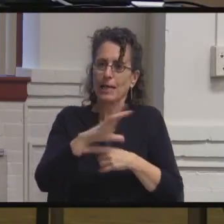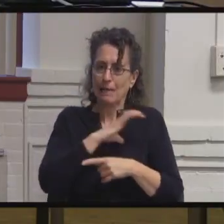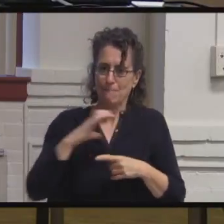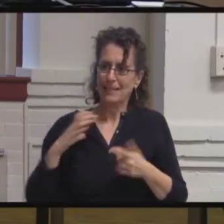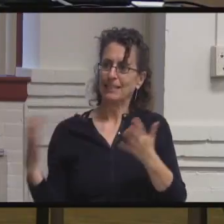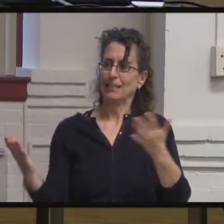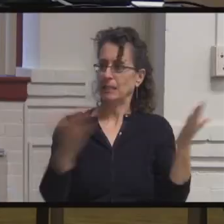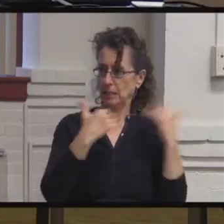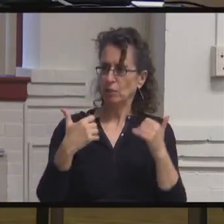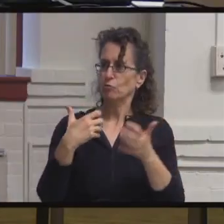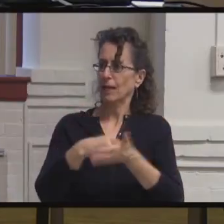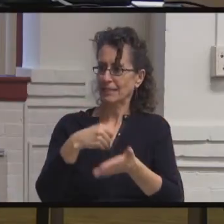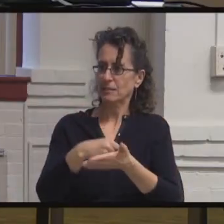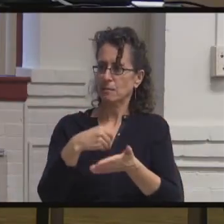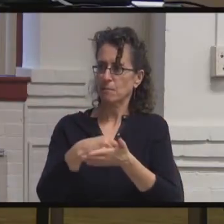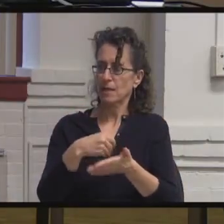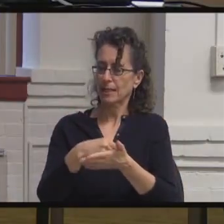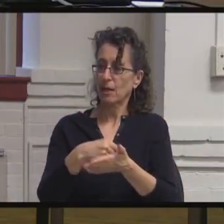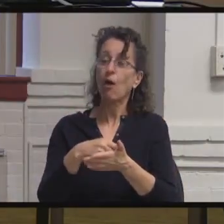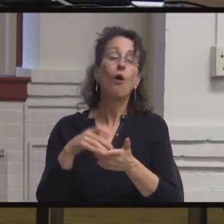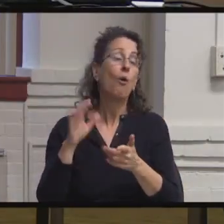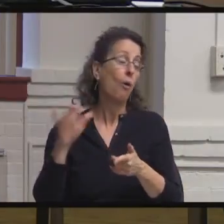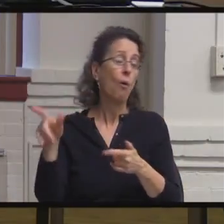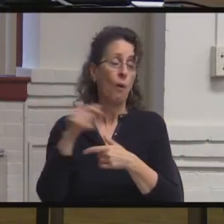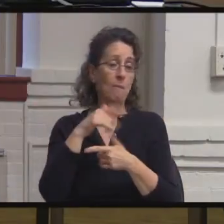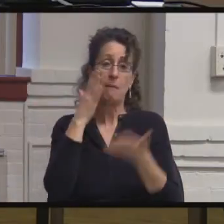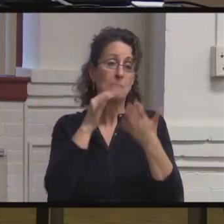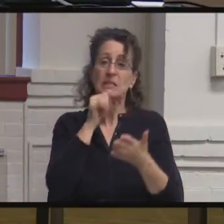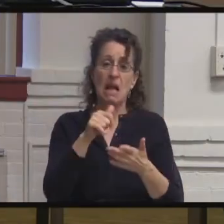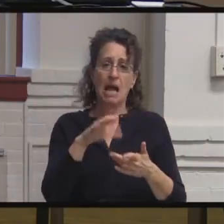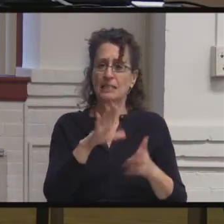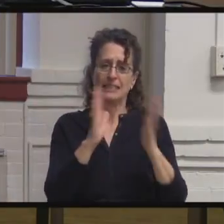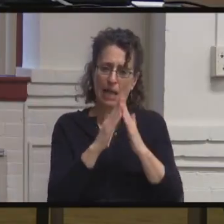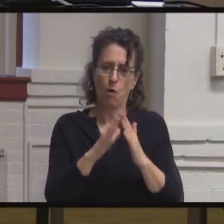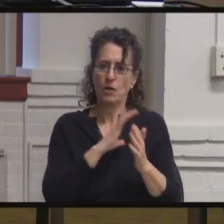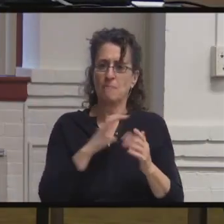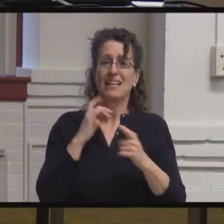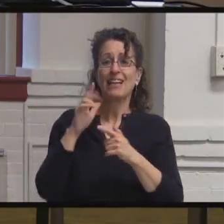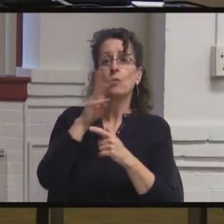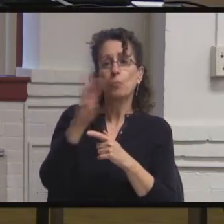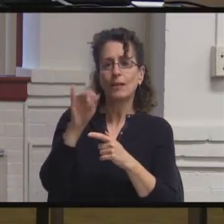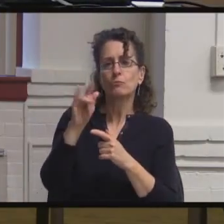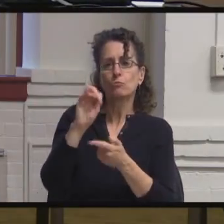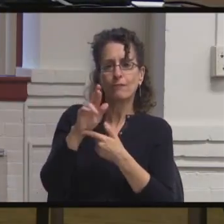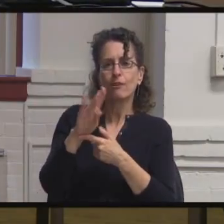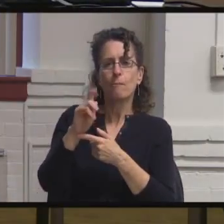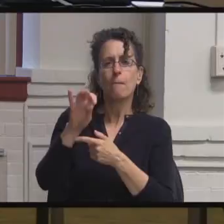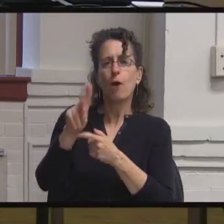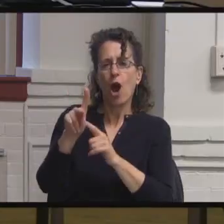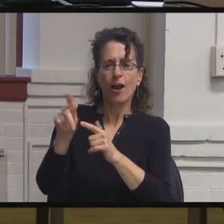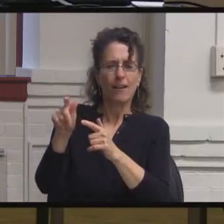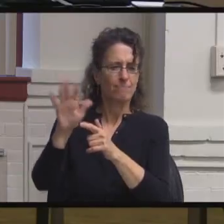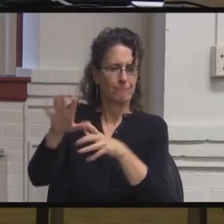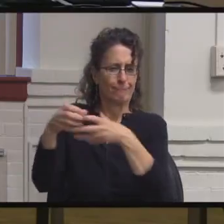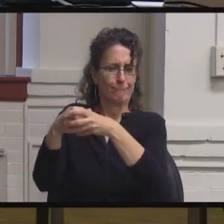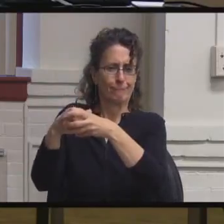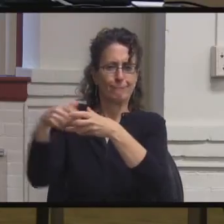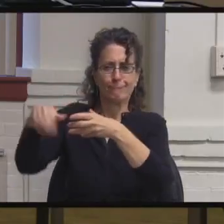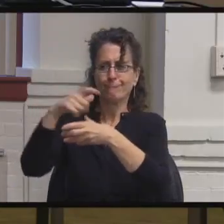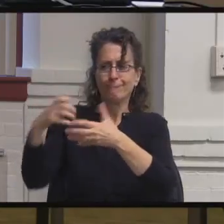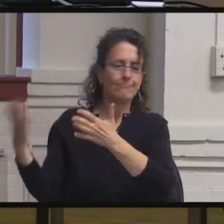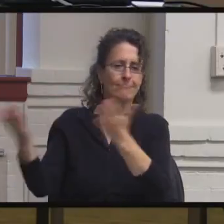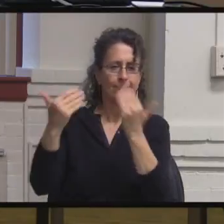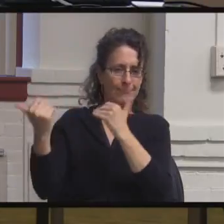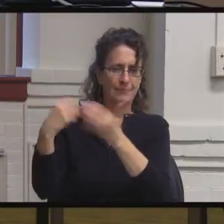Fund. So this particular area in the park would be named that because of the significant donation that we received